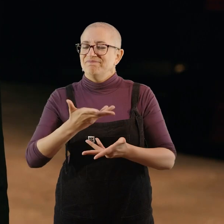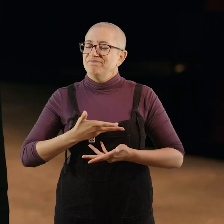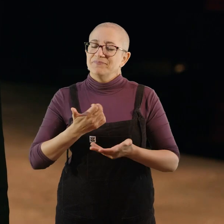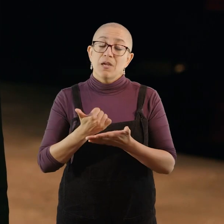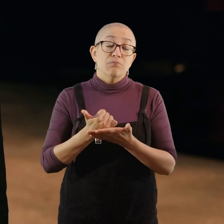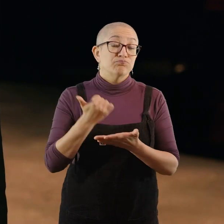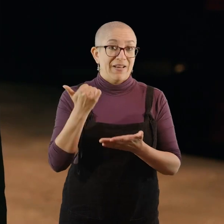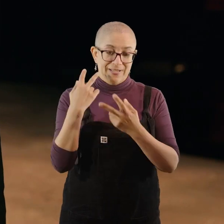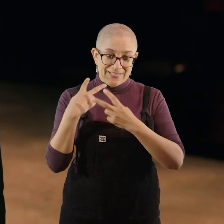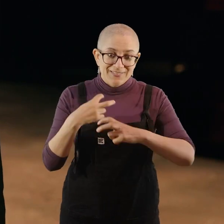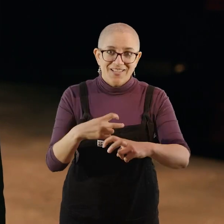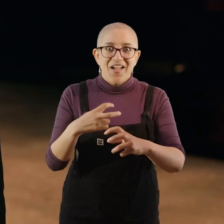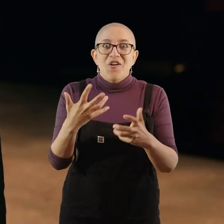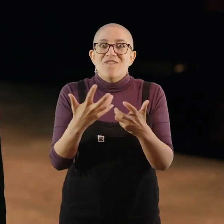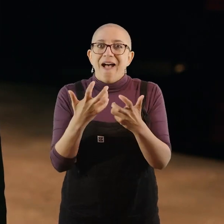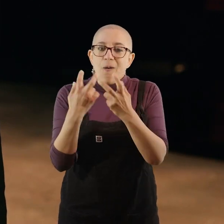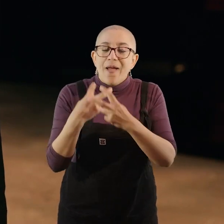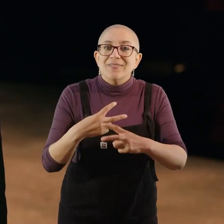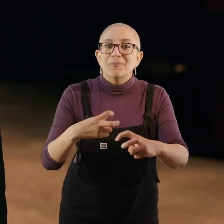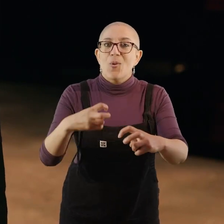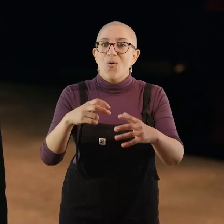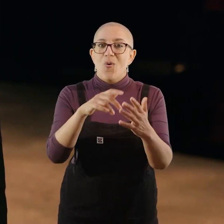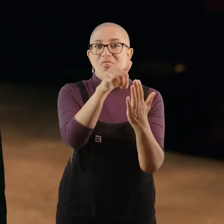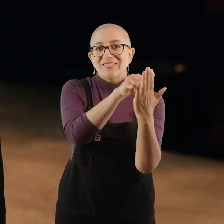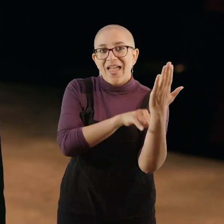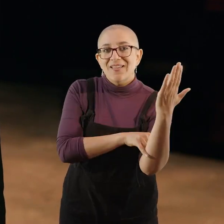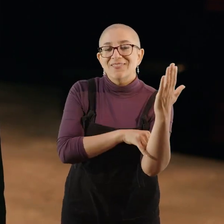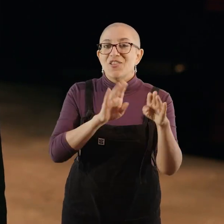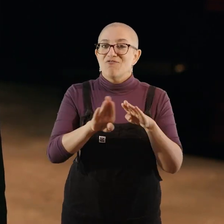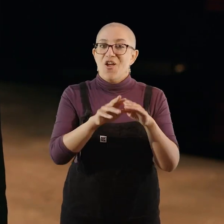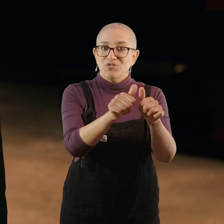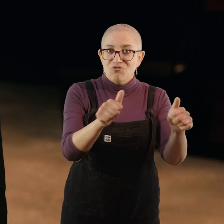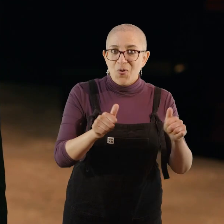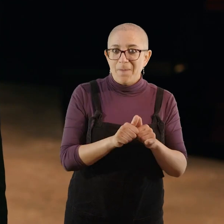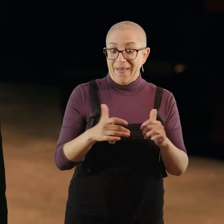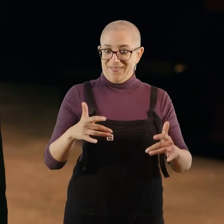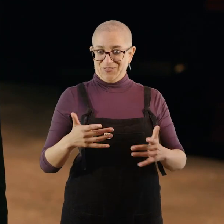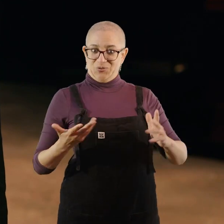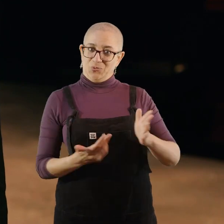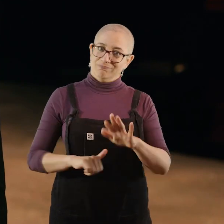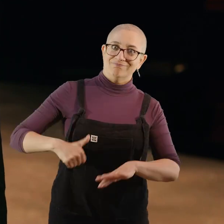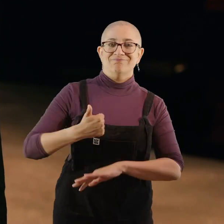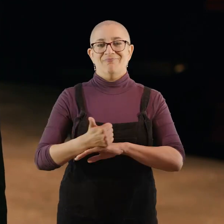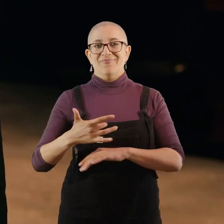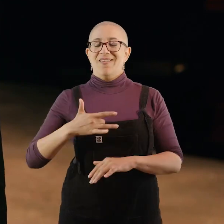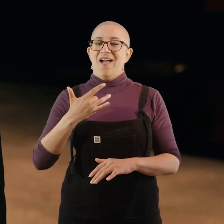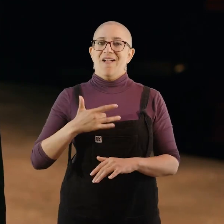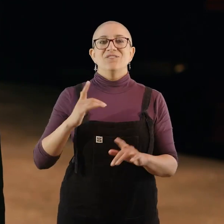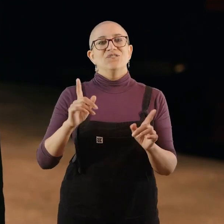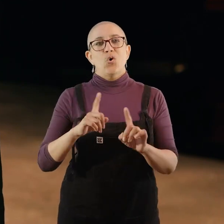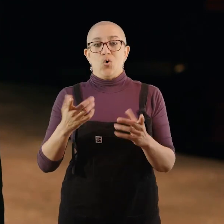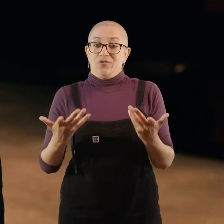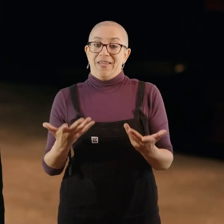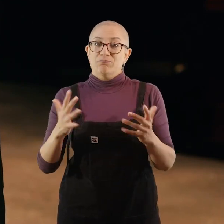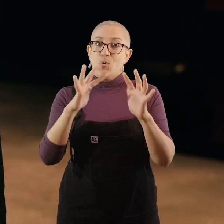rehearsal room to help bring it to life for contemporary audiences. And thank you for joining us today for this live lesson. We hope